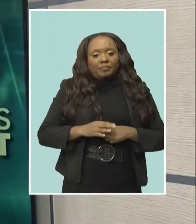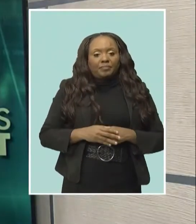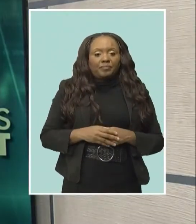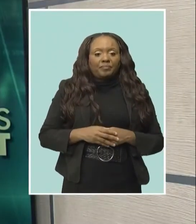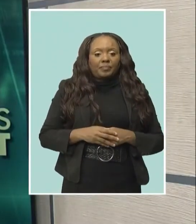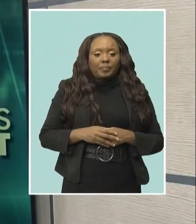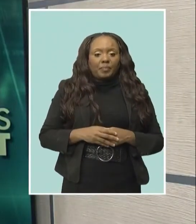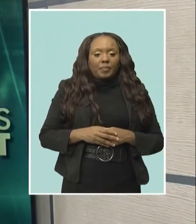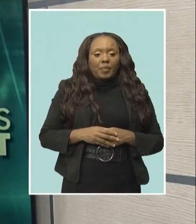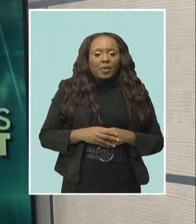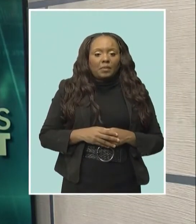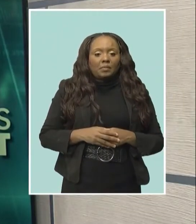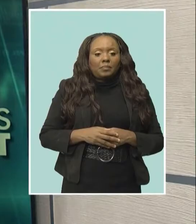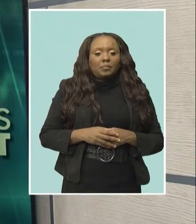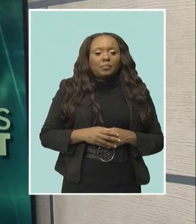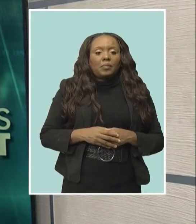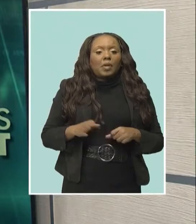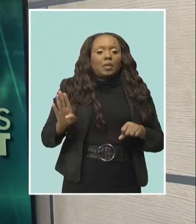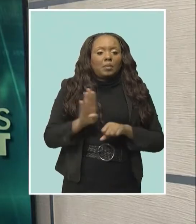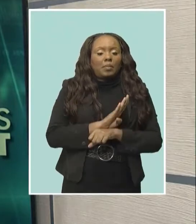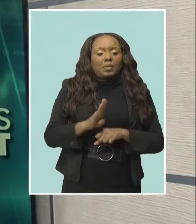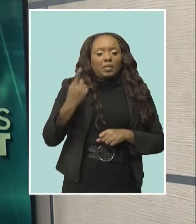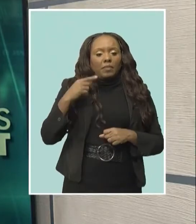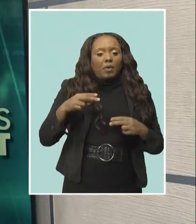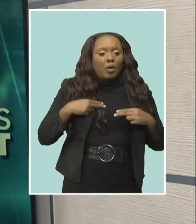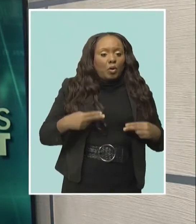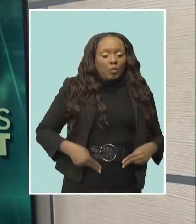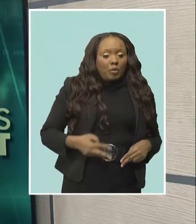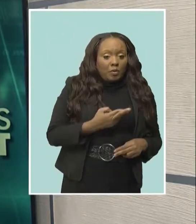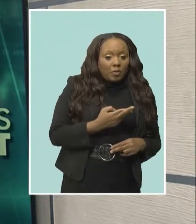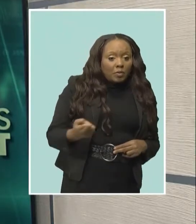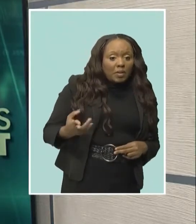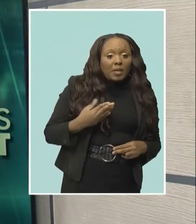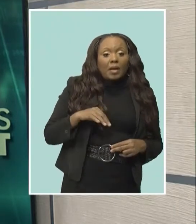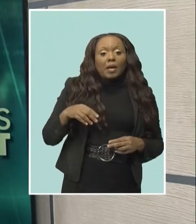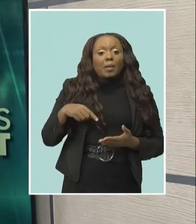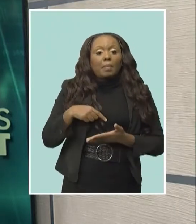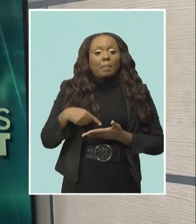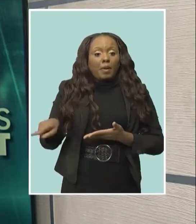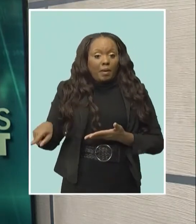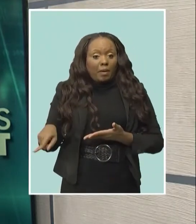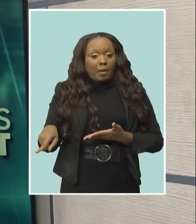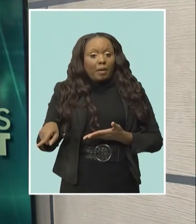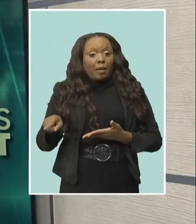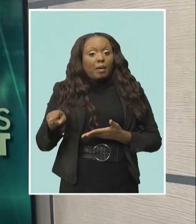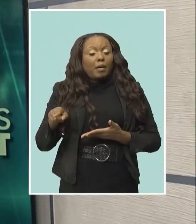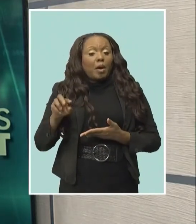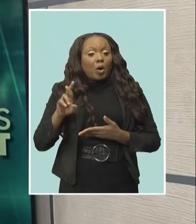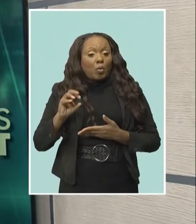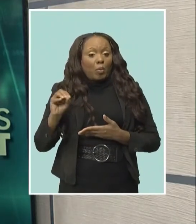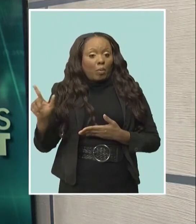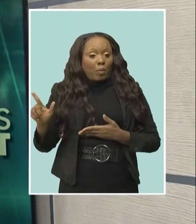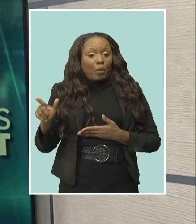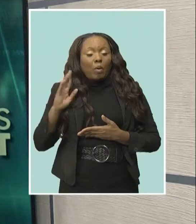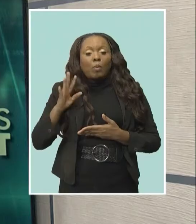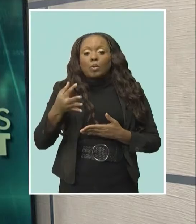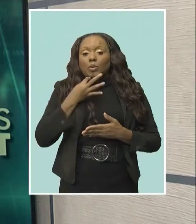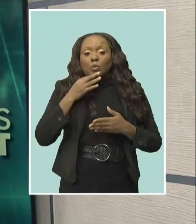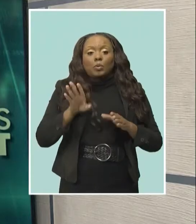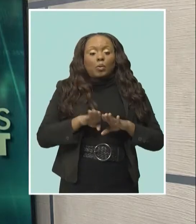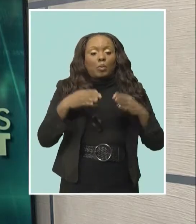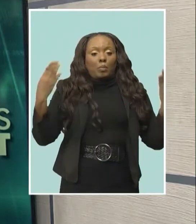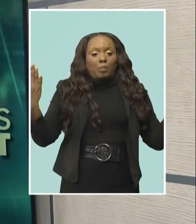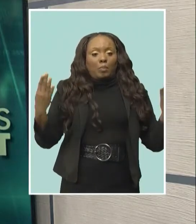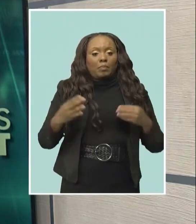business to streamline human resources and payroll operations will soon open its doors in Barbados. Head of Business Development